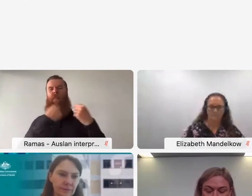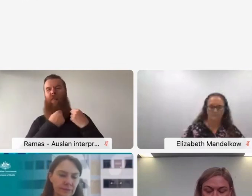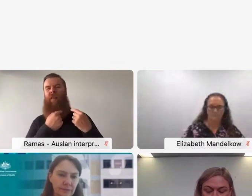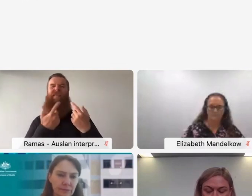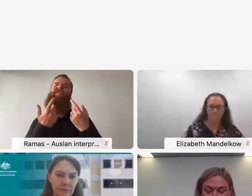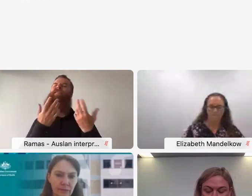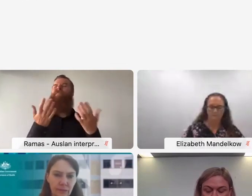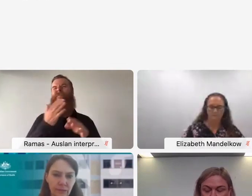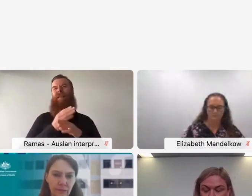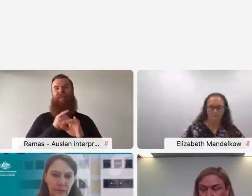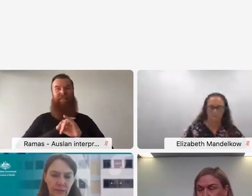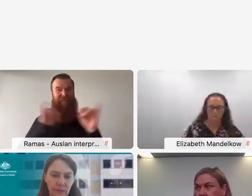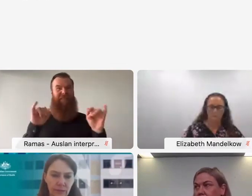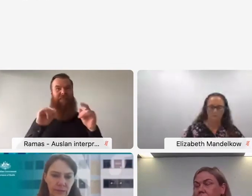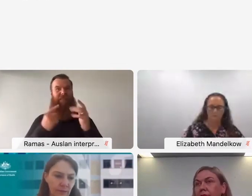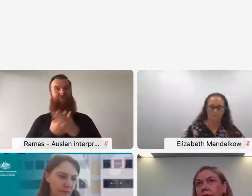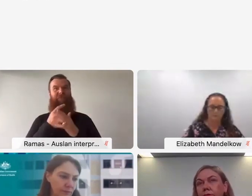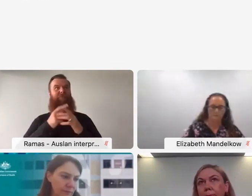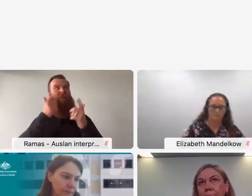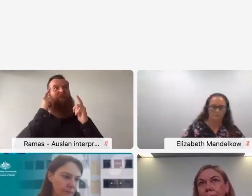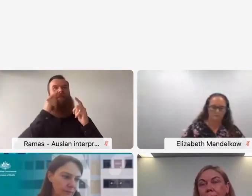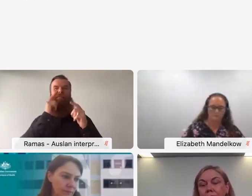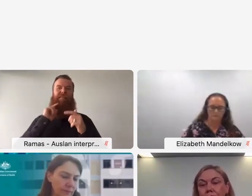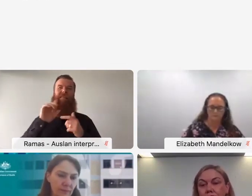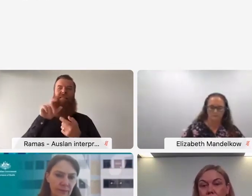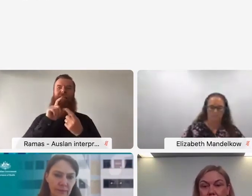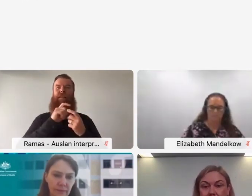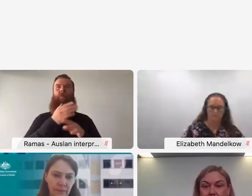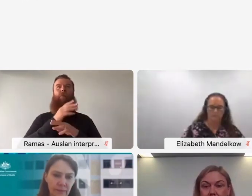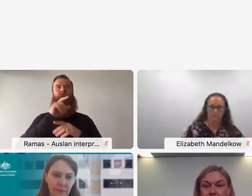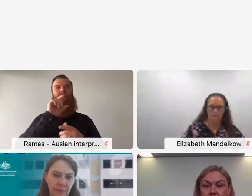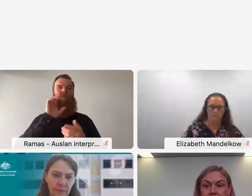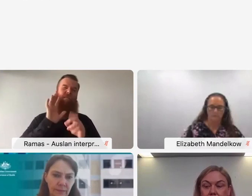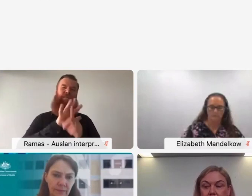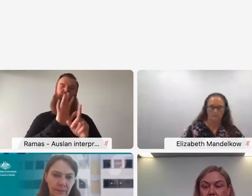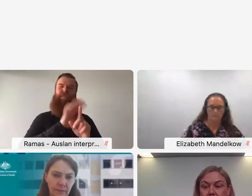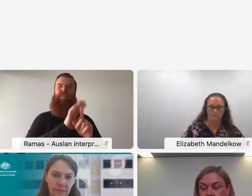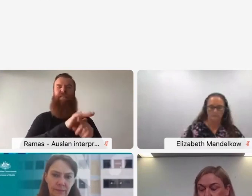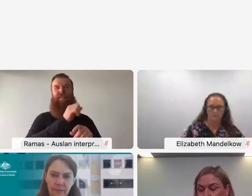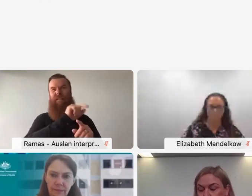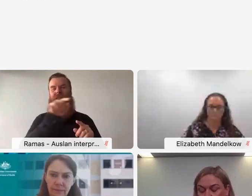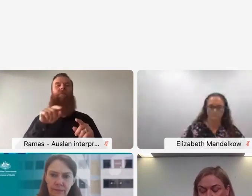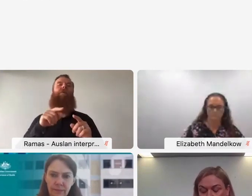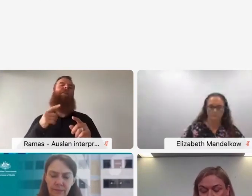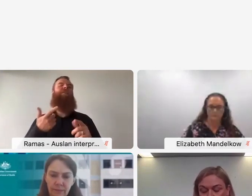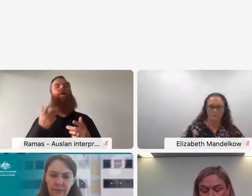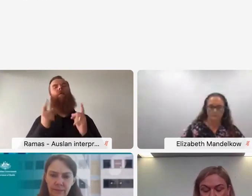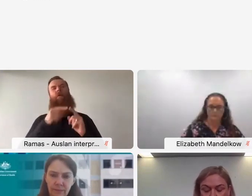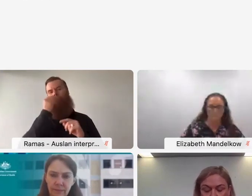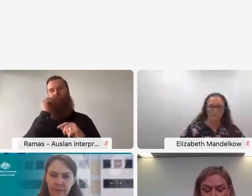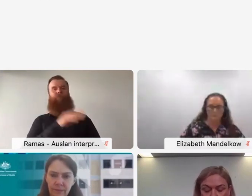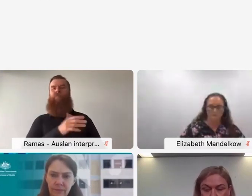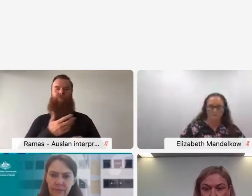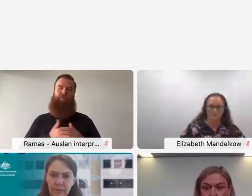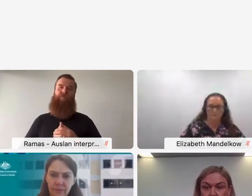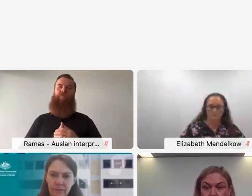to lure them into other roles elsewhere. When these things happen, the Pacific Labour Facility works really